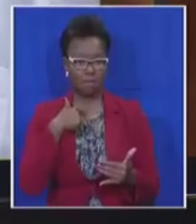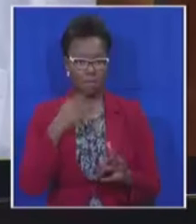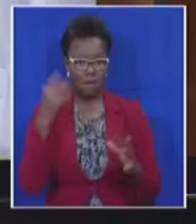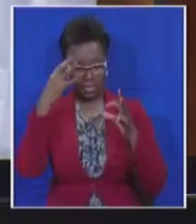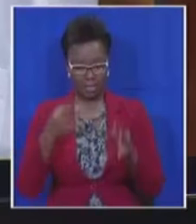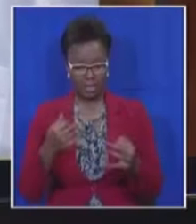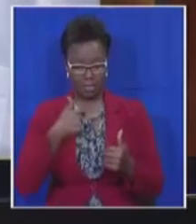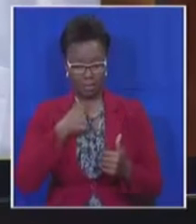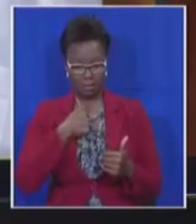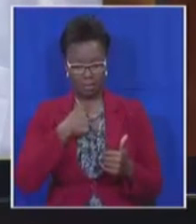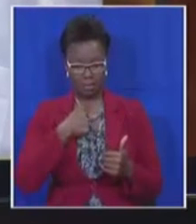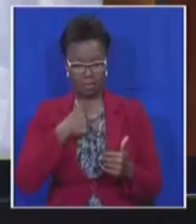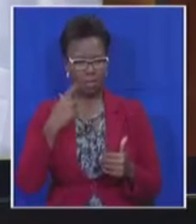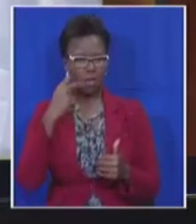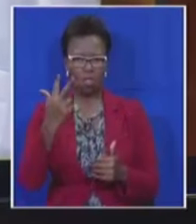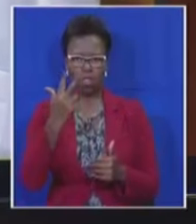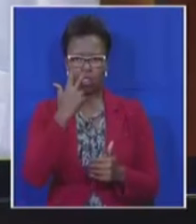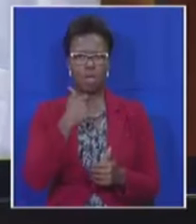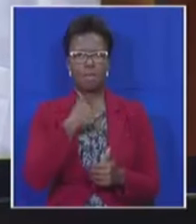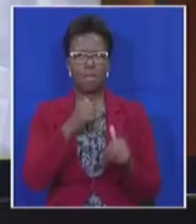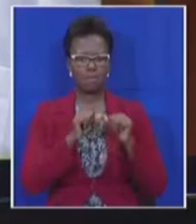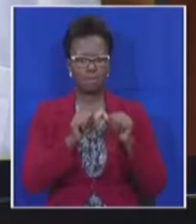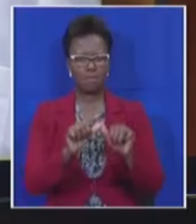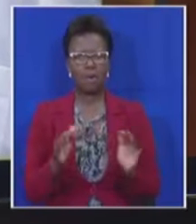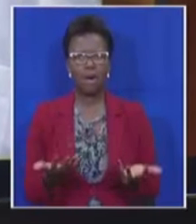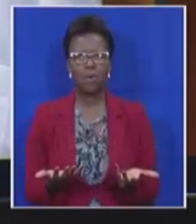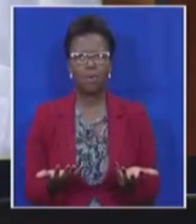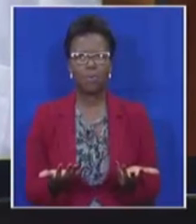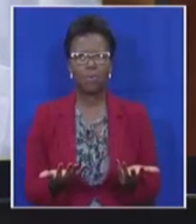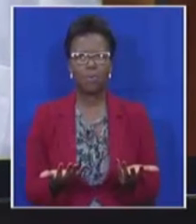ruling of the chair. How do you intend to proceed?